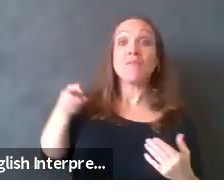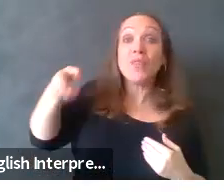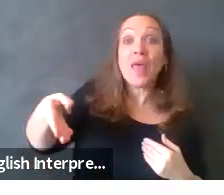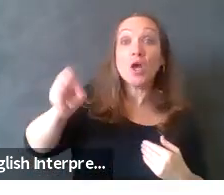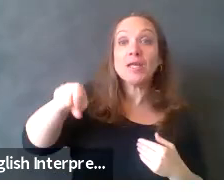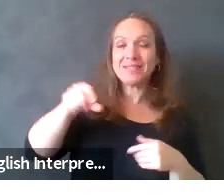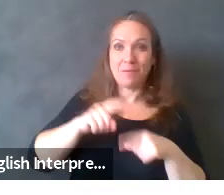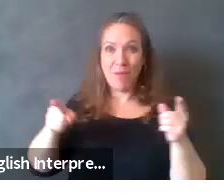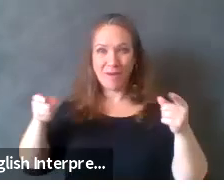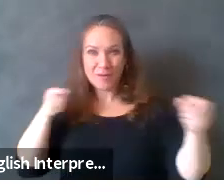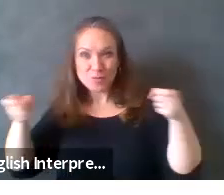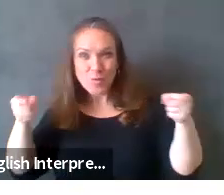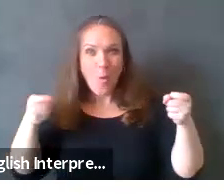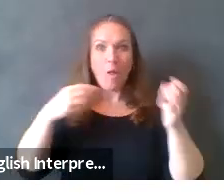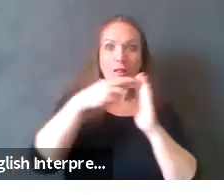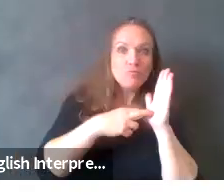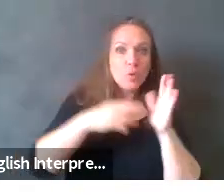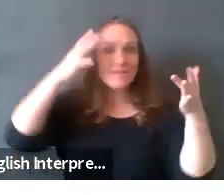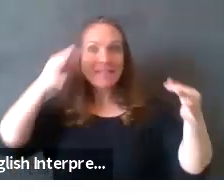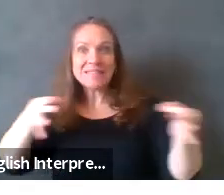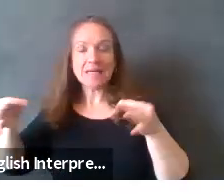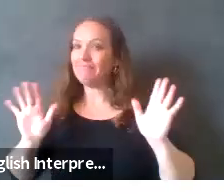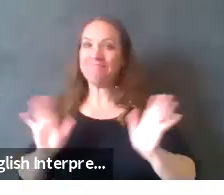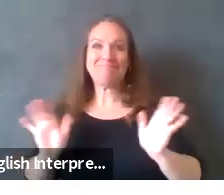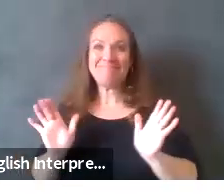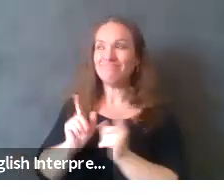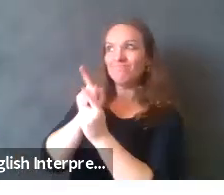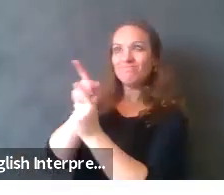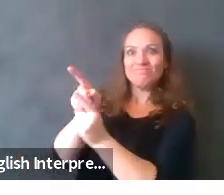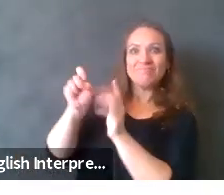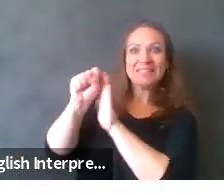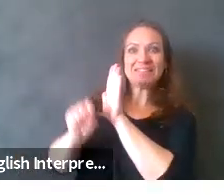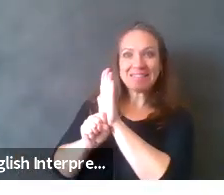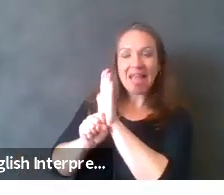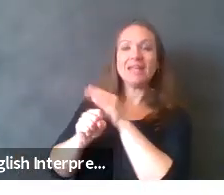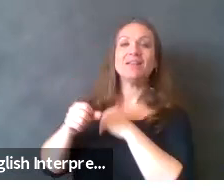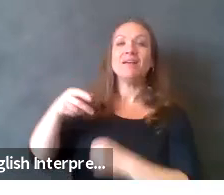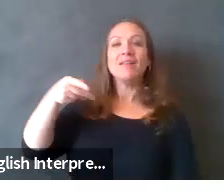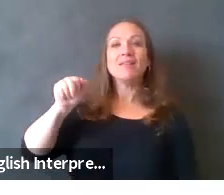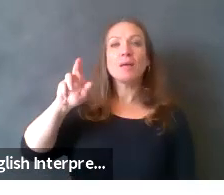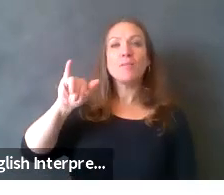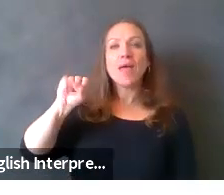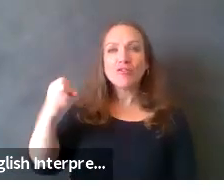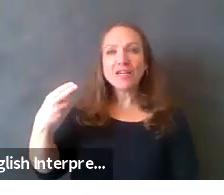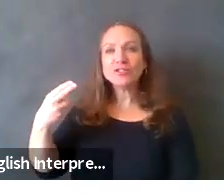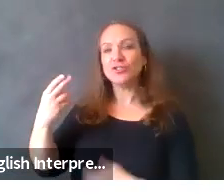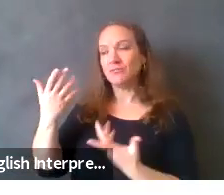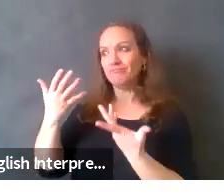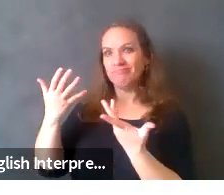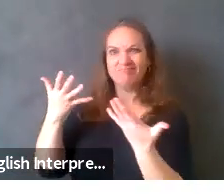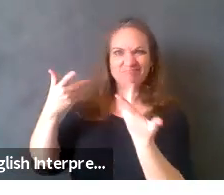necessarily manage it, which means it's up to the state or parish or county to give direction to the